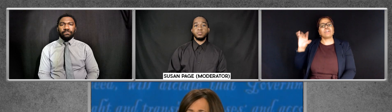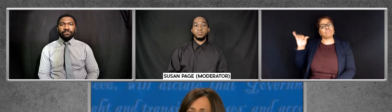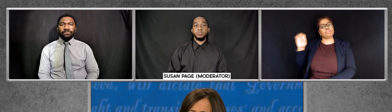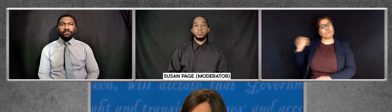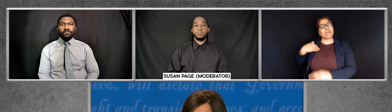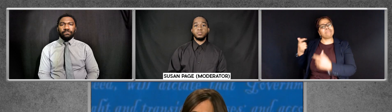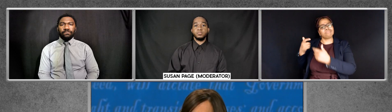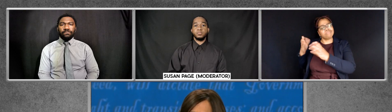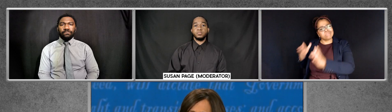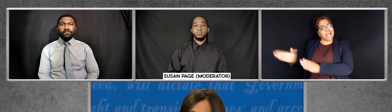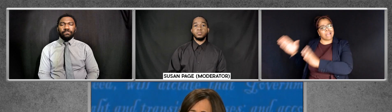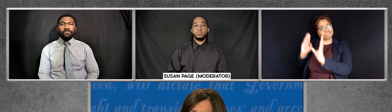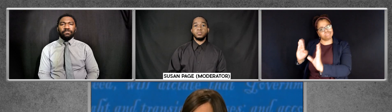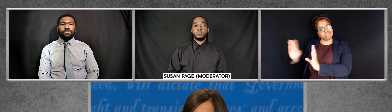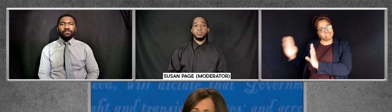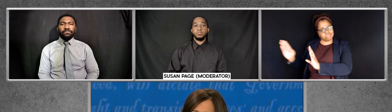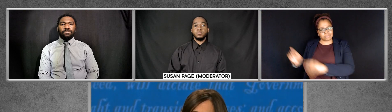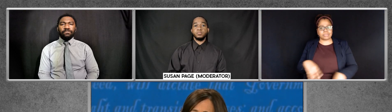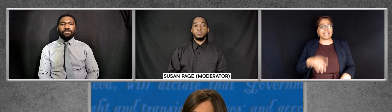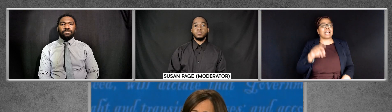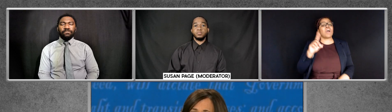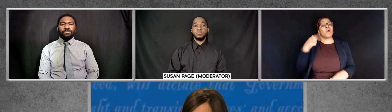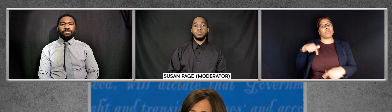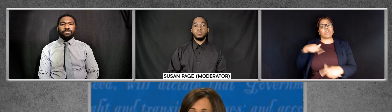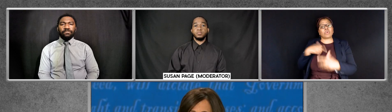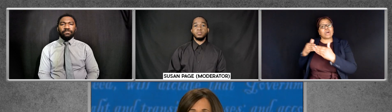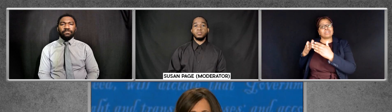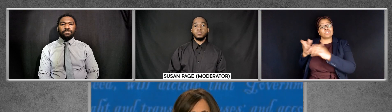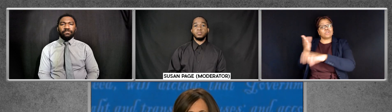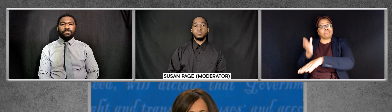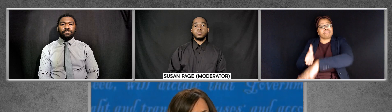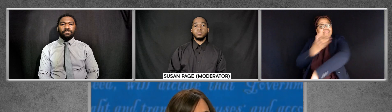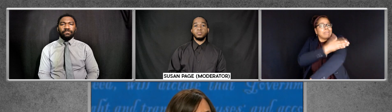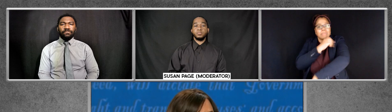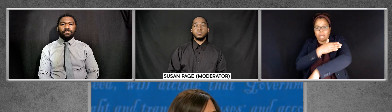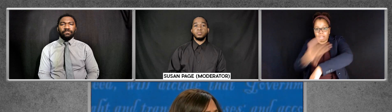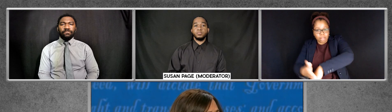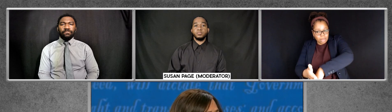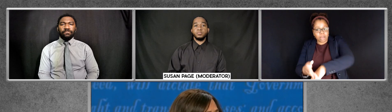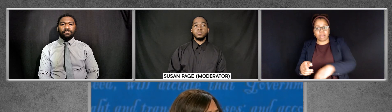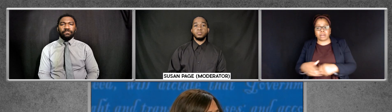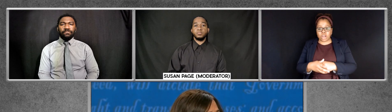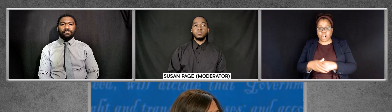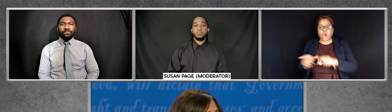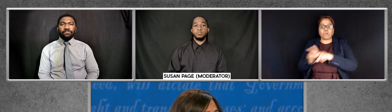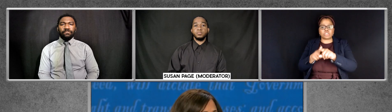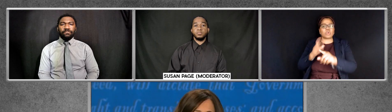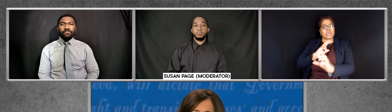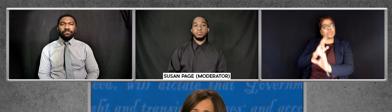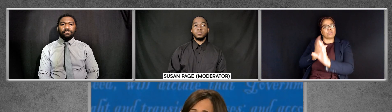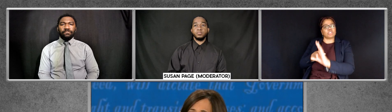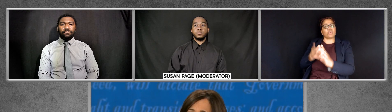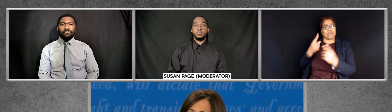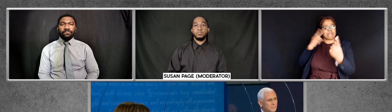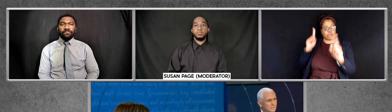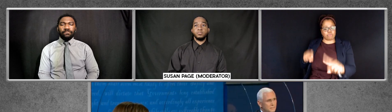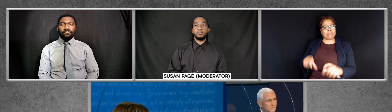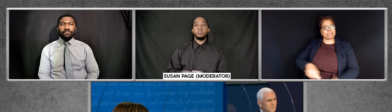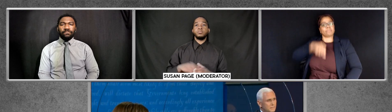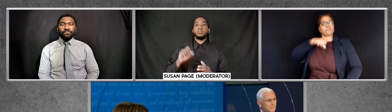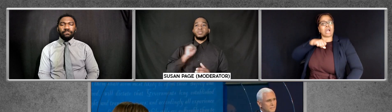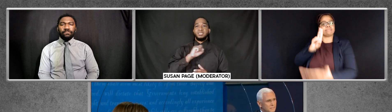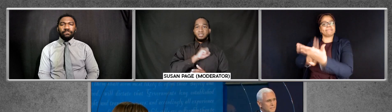has been to go backward instead of forward. We will also re-enter the climate agreement with pride. Senator Harris just said that climate change